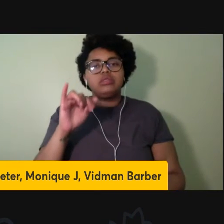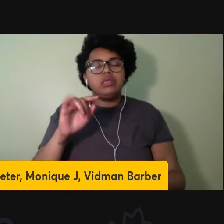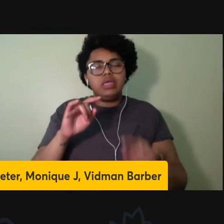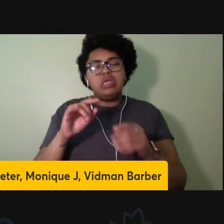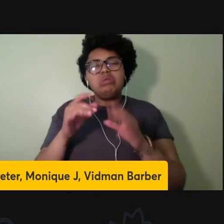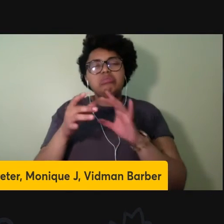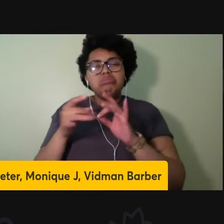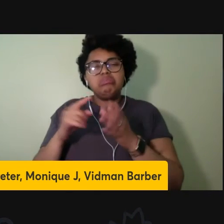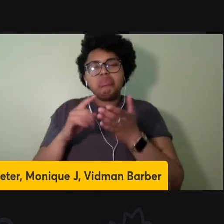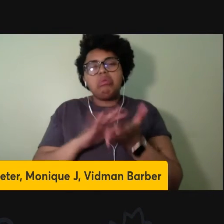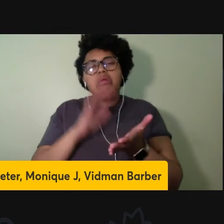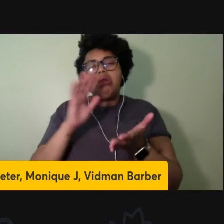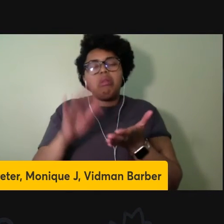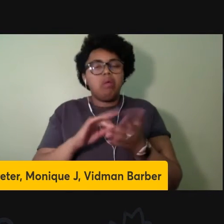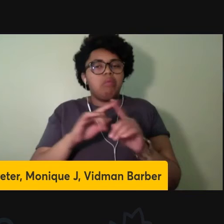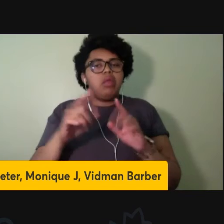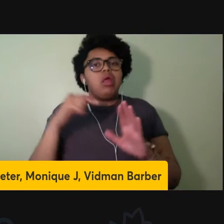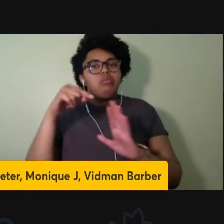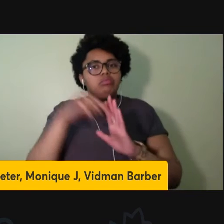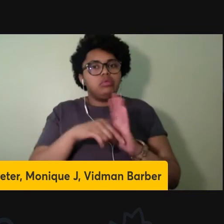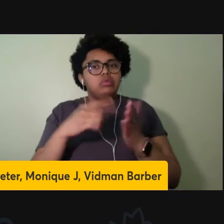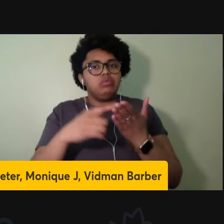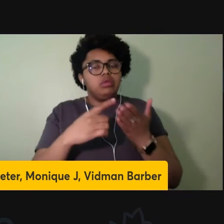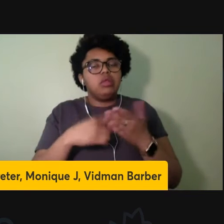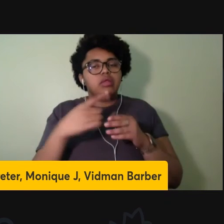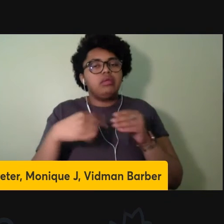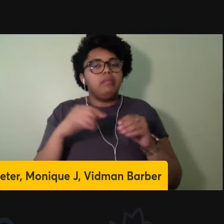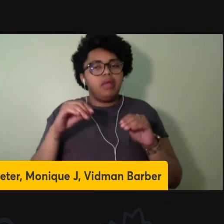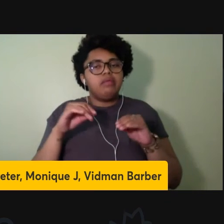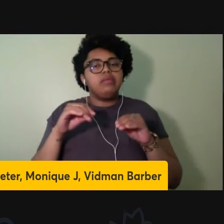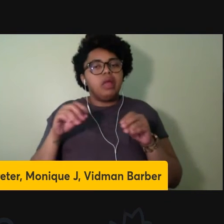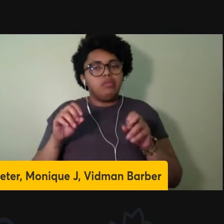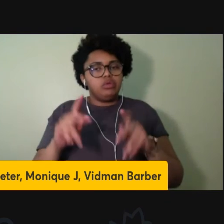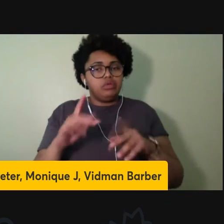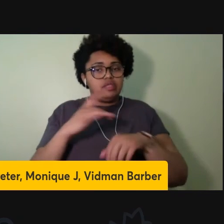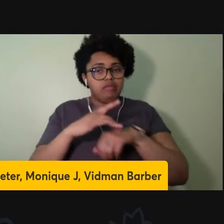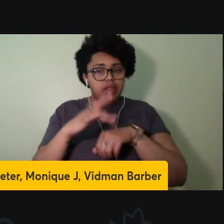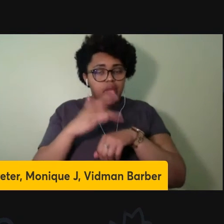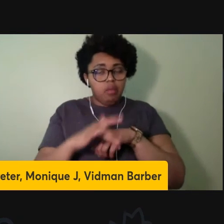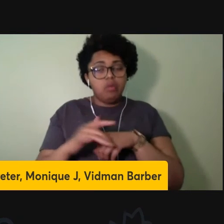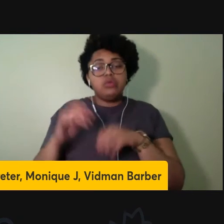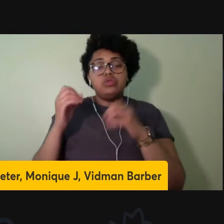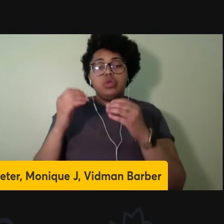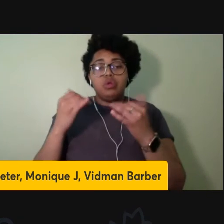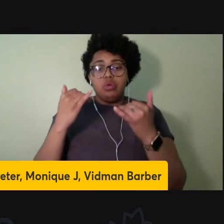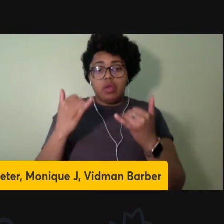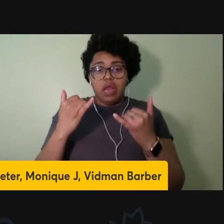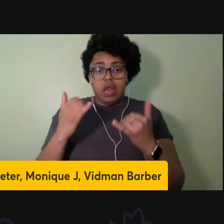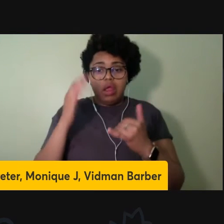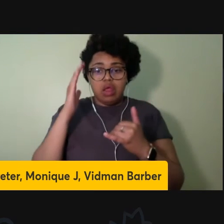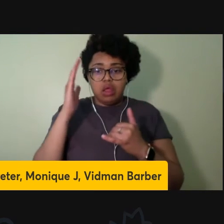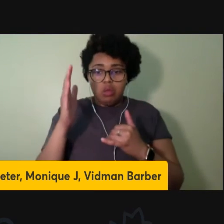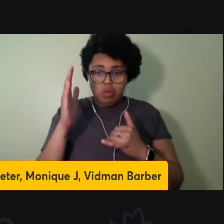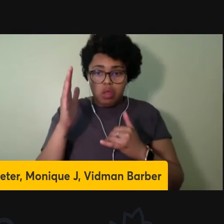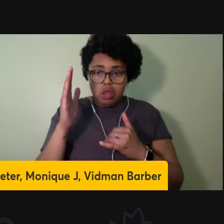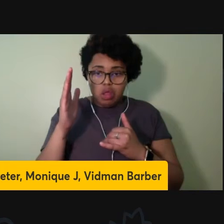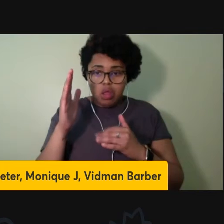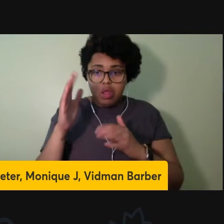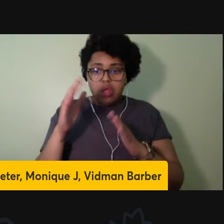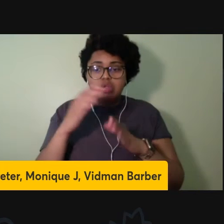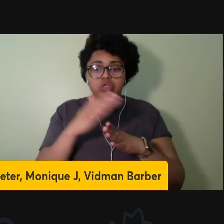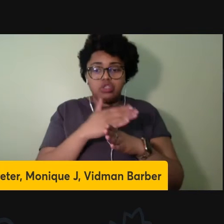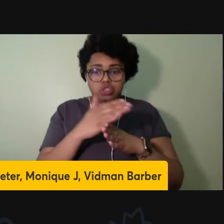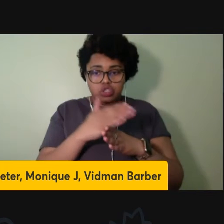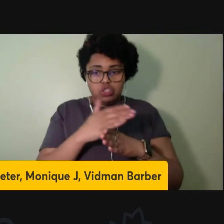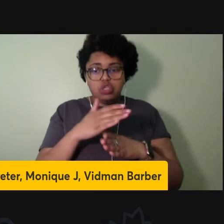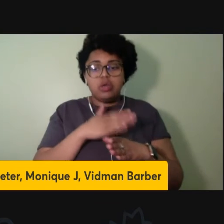will definitely talk to you about the various opportunities at NIH. So I'm going to share my